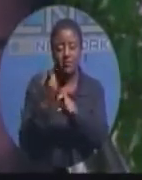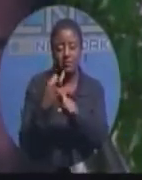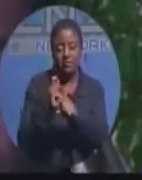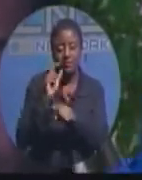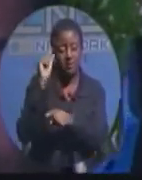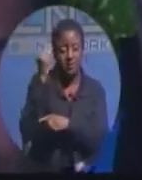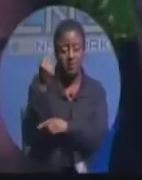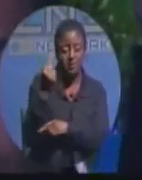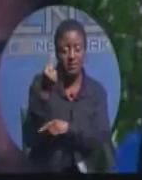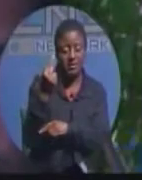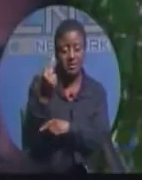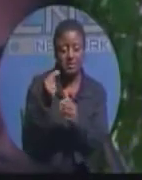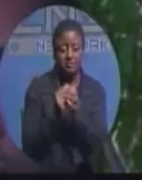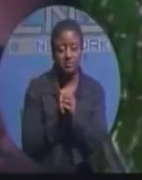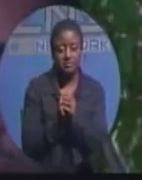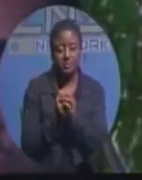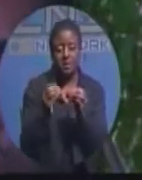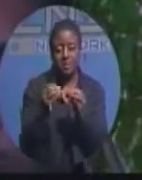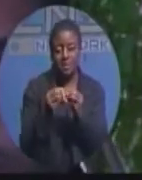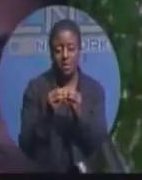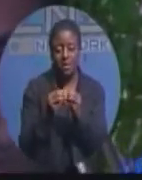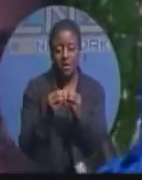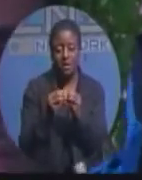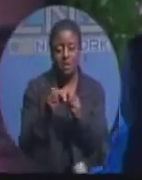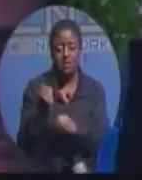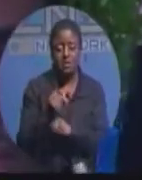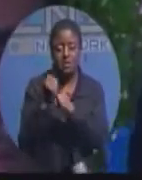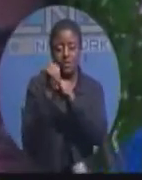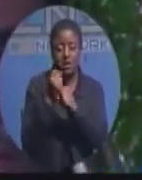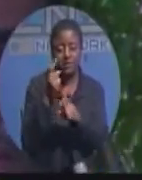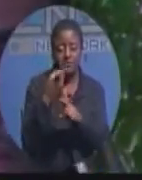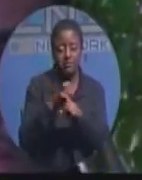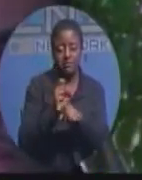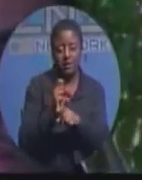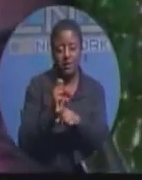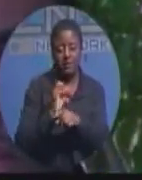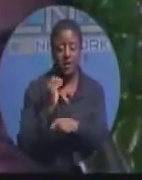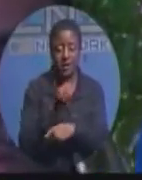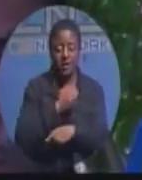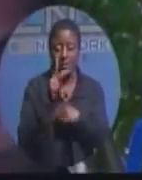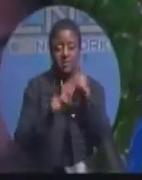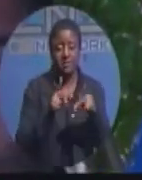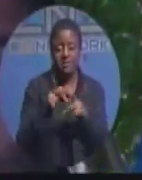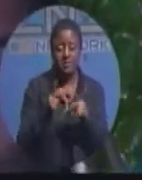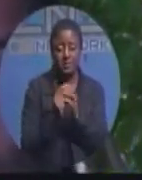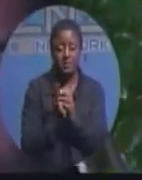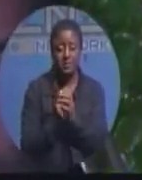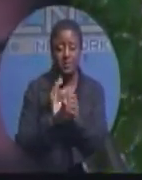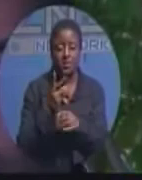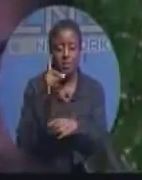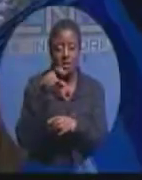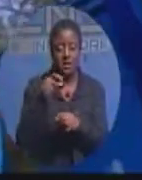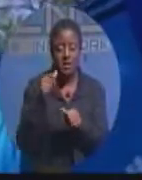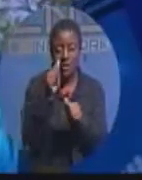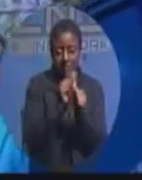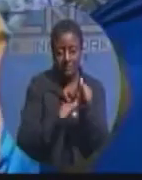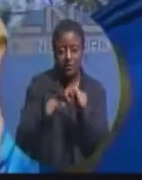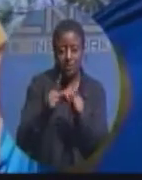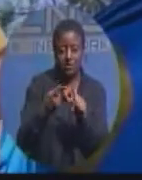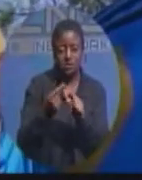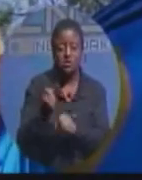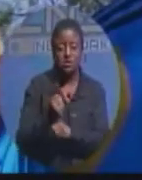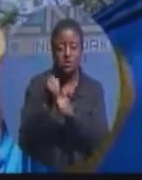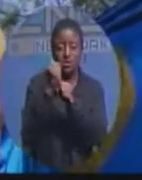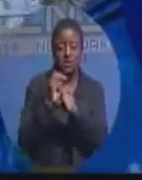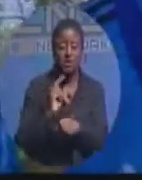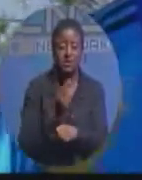more support for our people. Like, we need to get the word out there that we're doing something in the country, and we need everybody to back us. We just need the